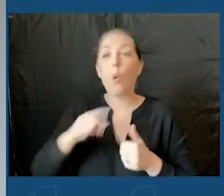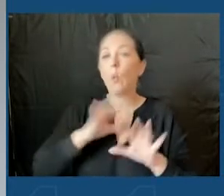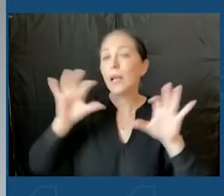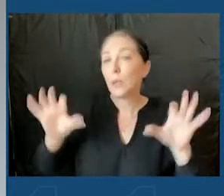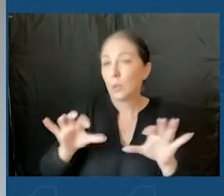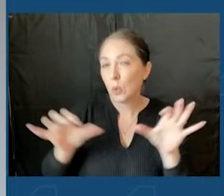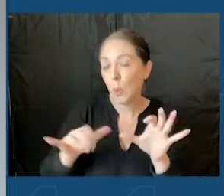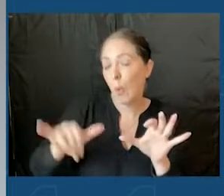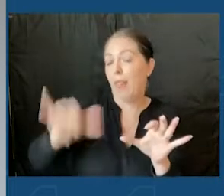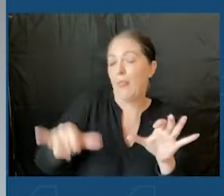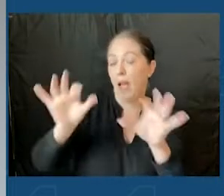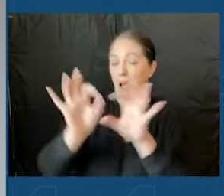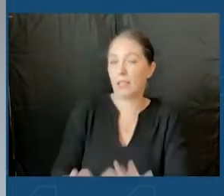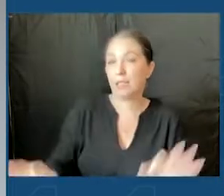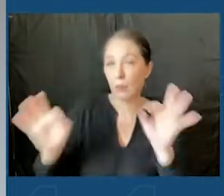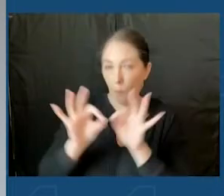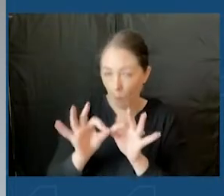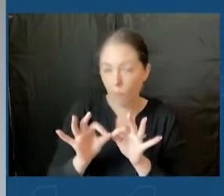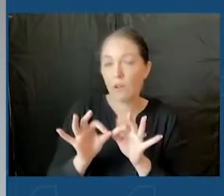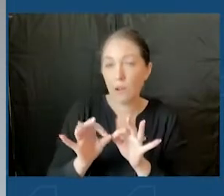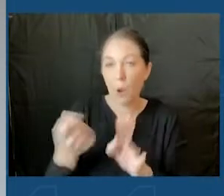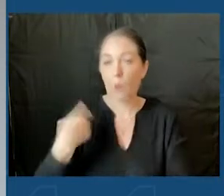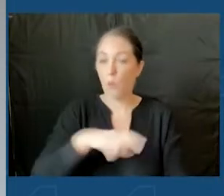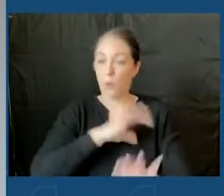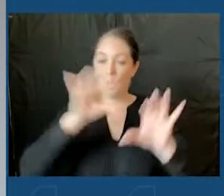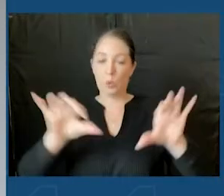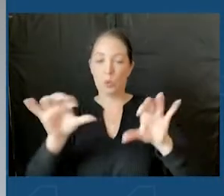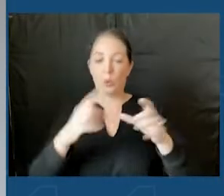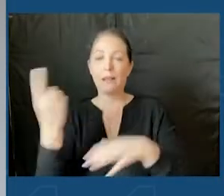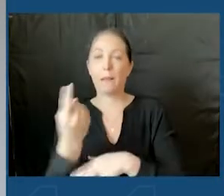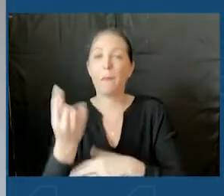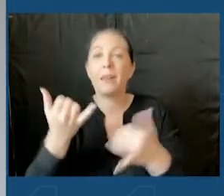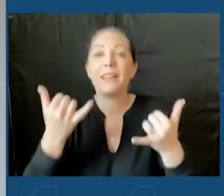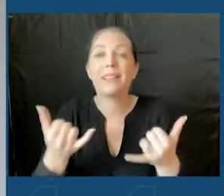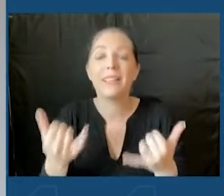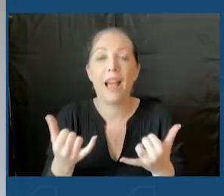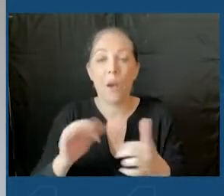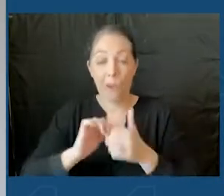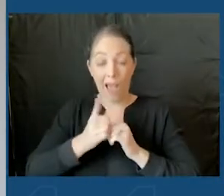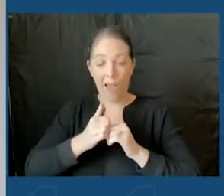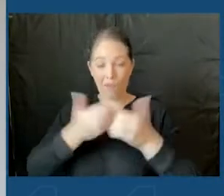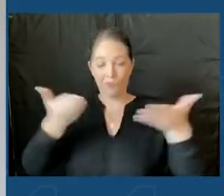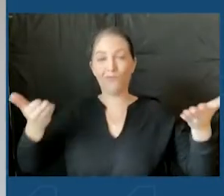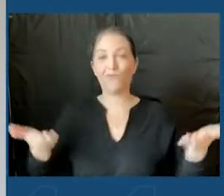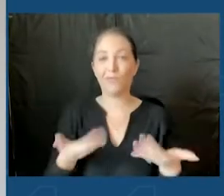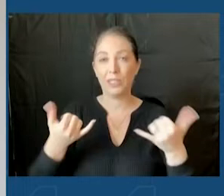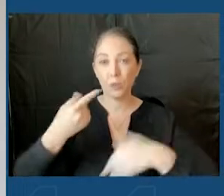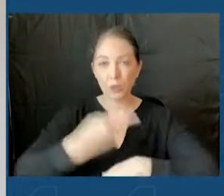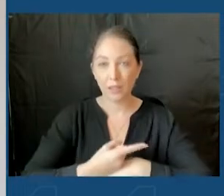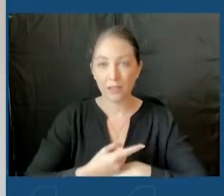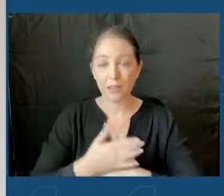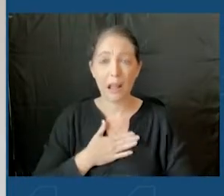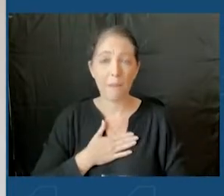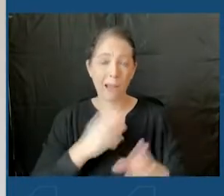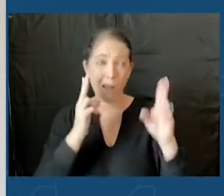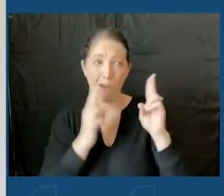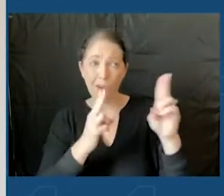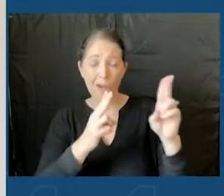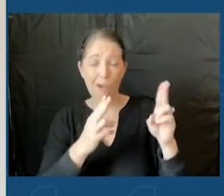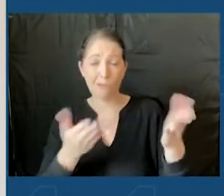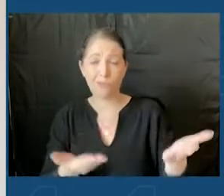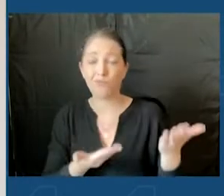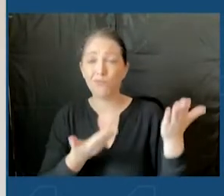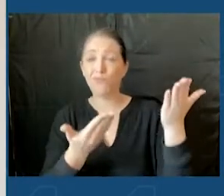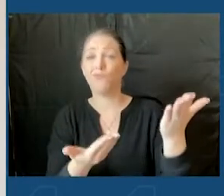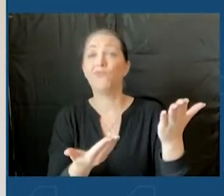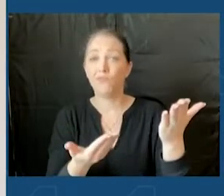our future. And we're doing something about it by being here today. It is my privilege and honor to present to you